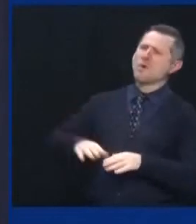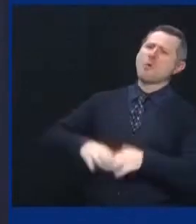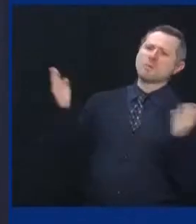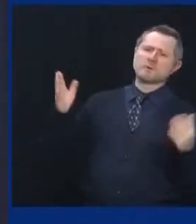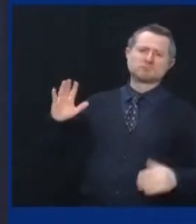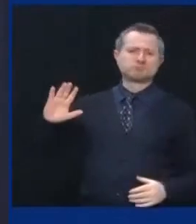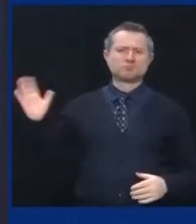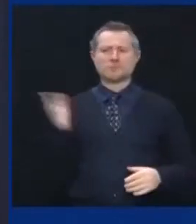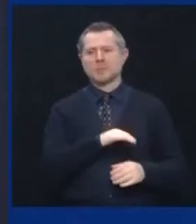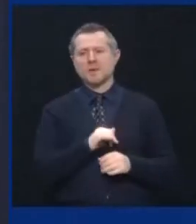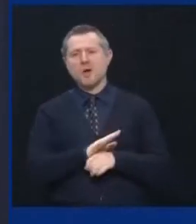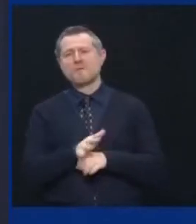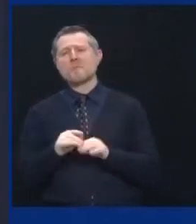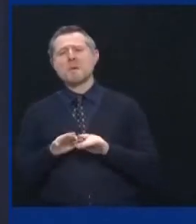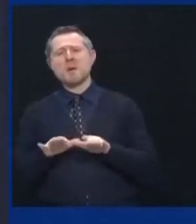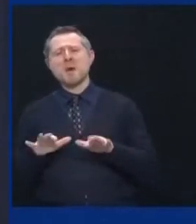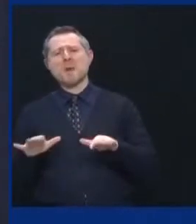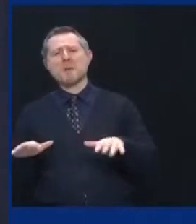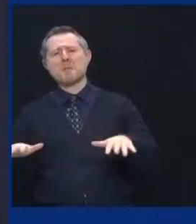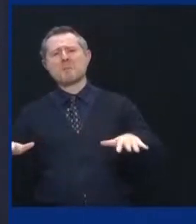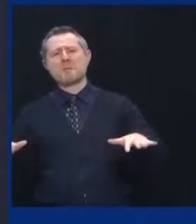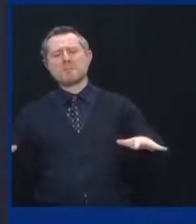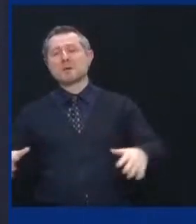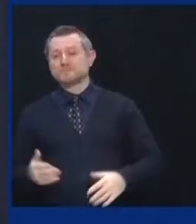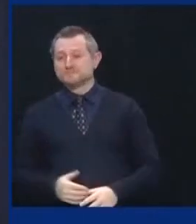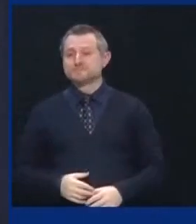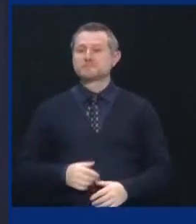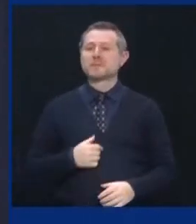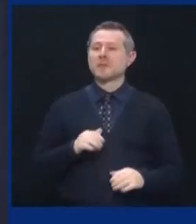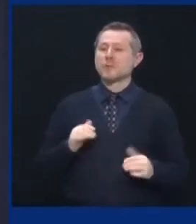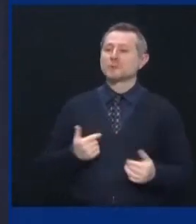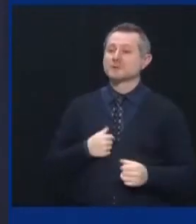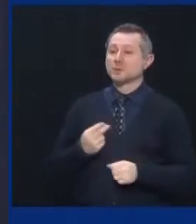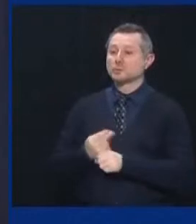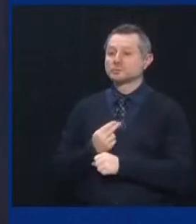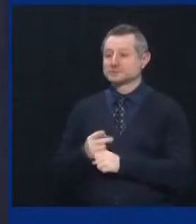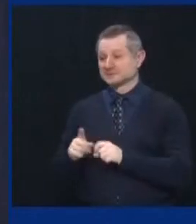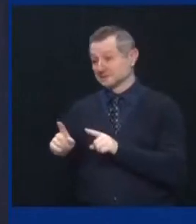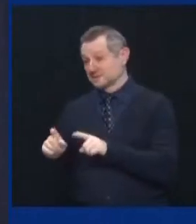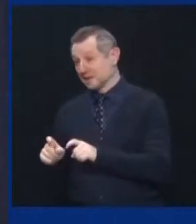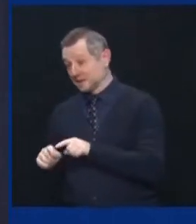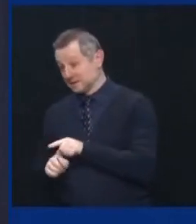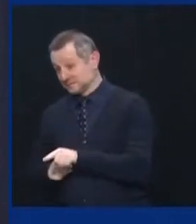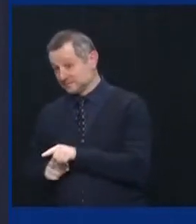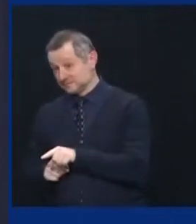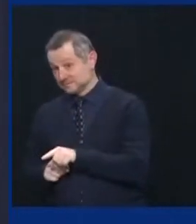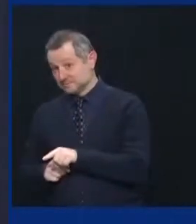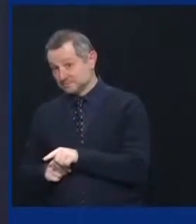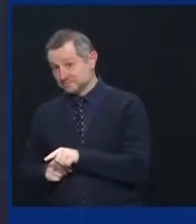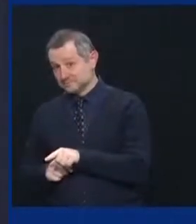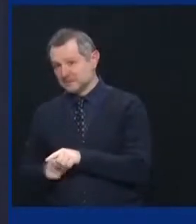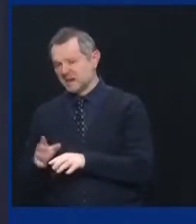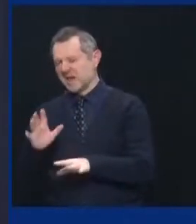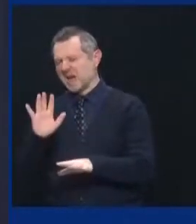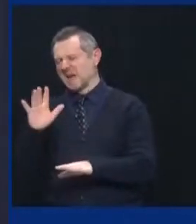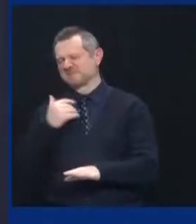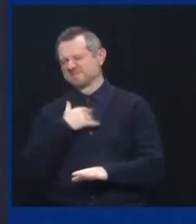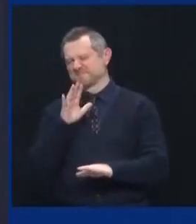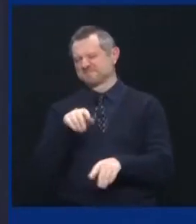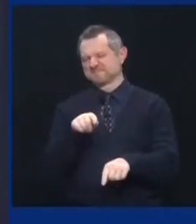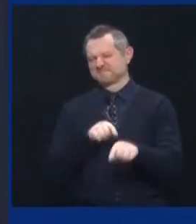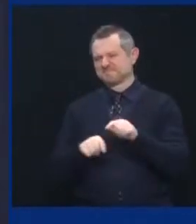through the roof. So how can you use testing, or whether, let me rephrase it, can you